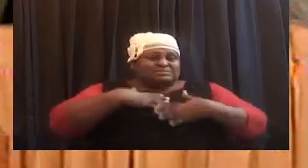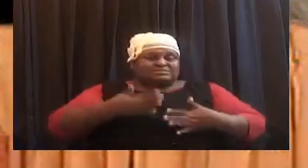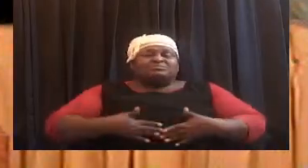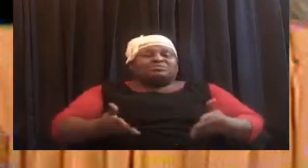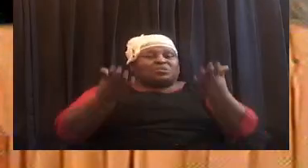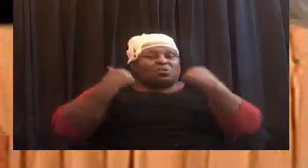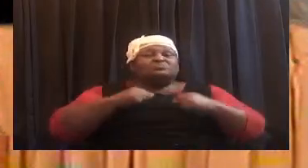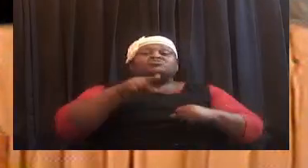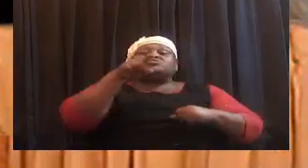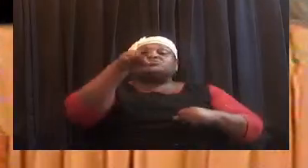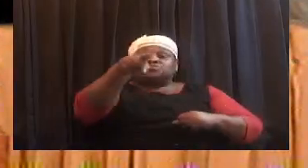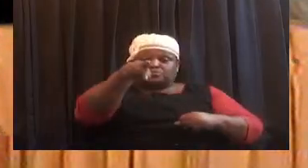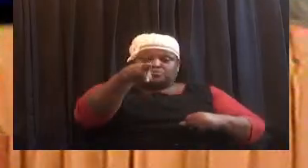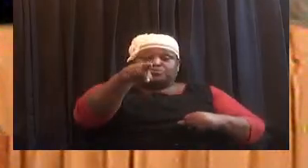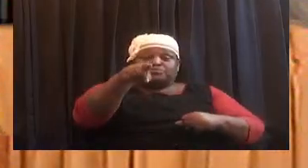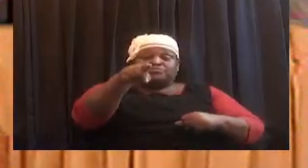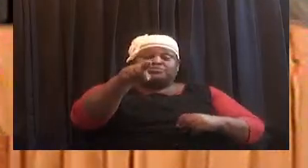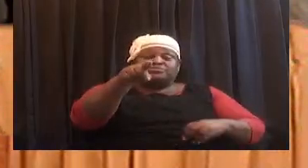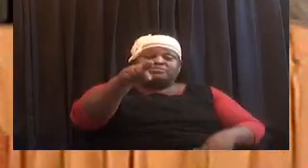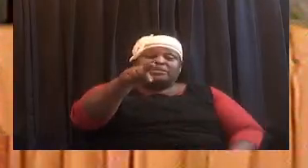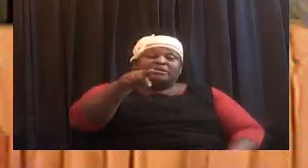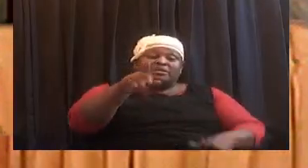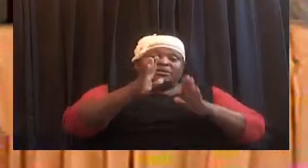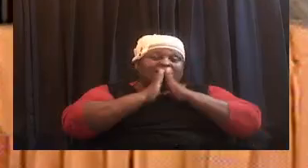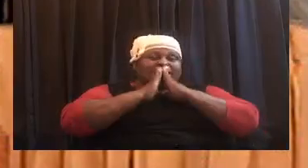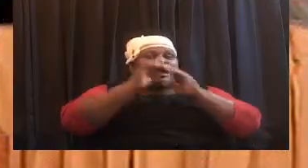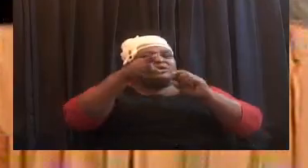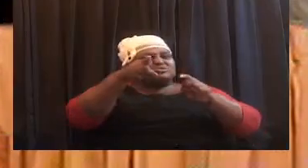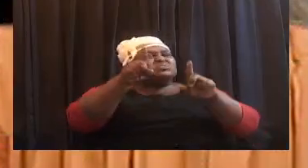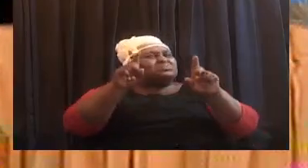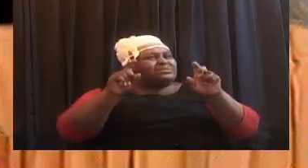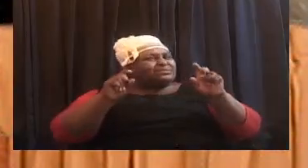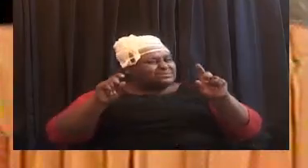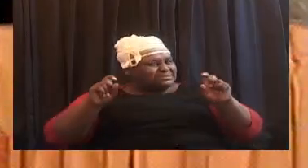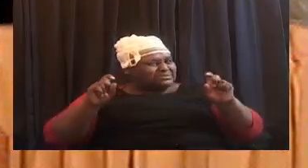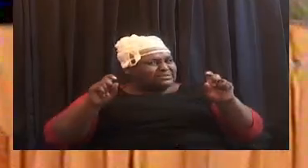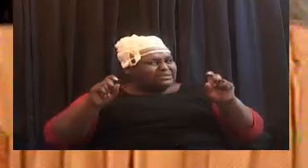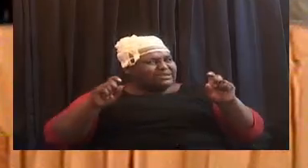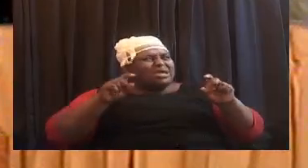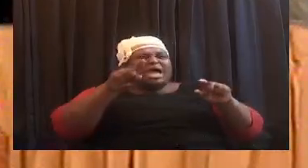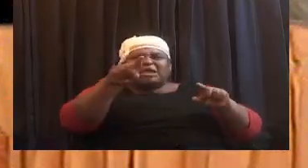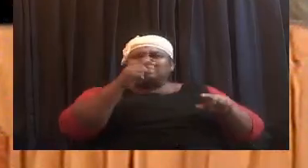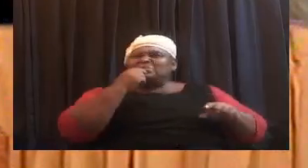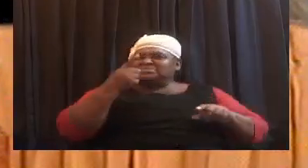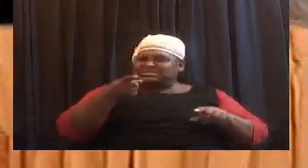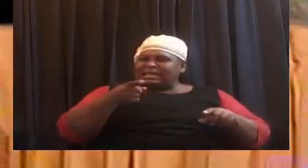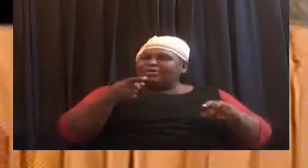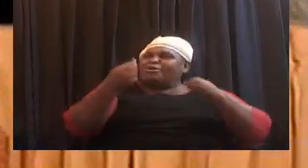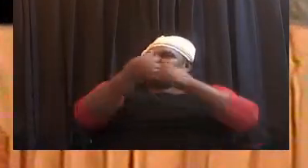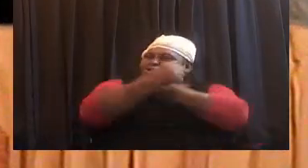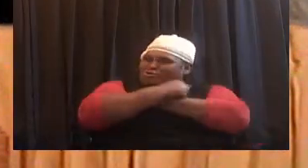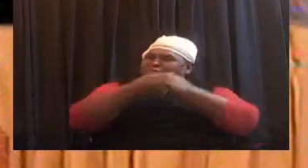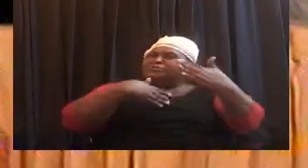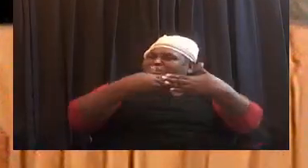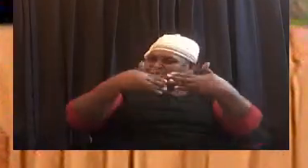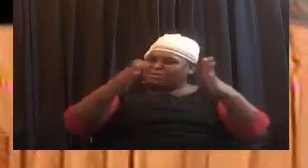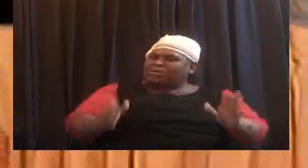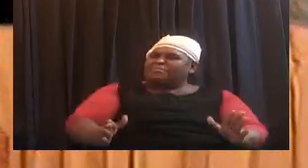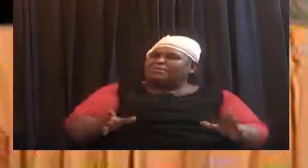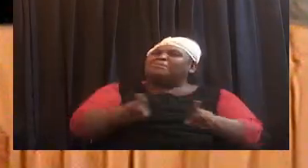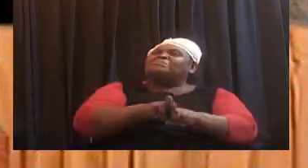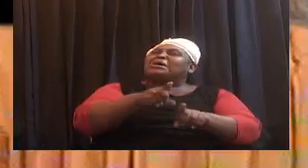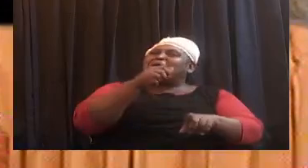you and ask you a question, and you said, "Well, love thy neighbor